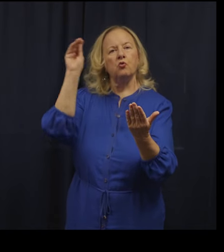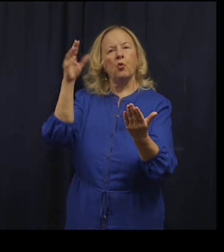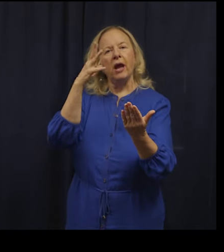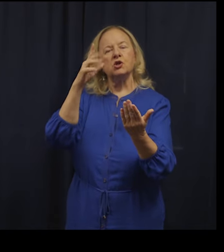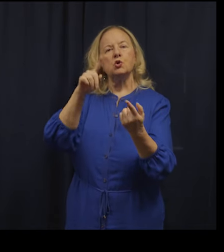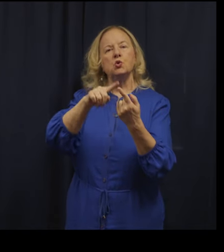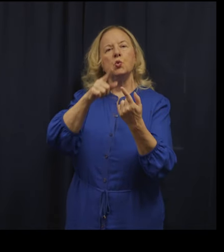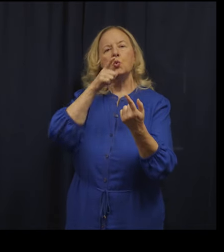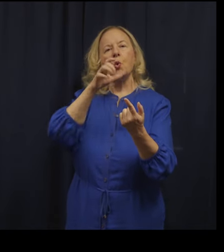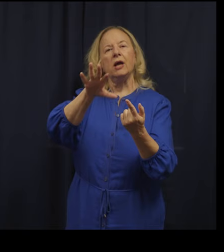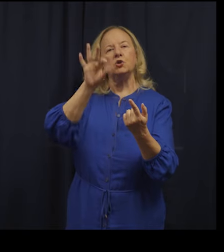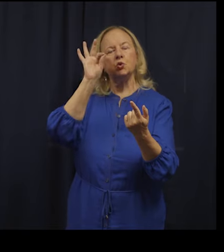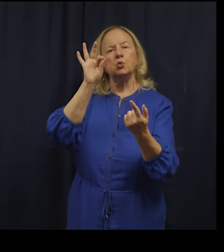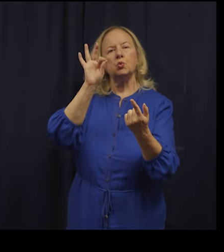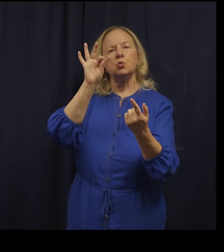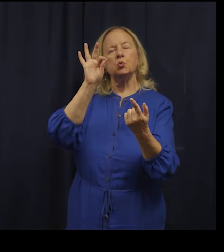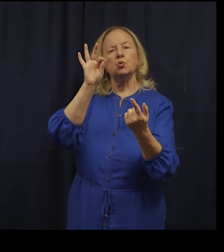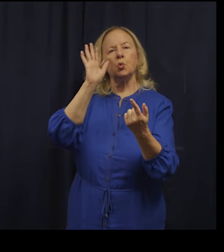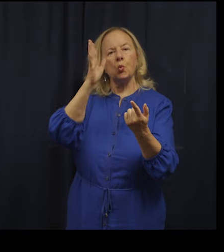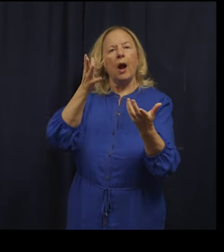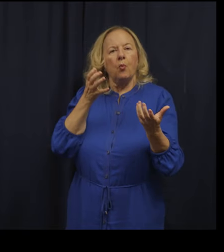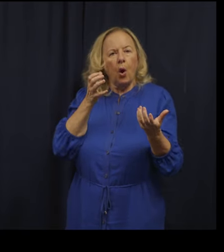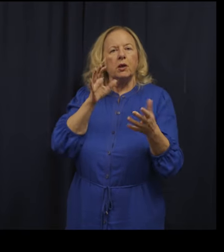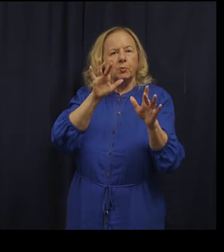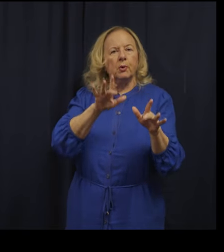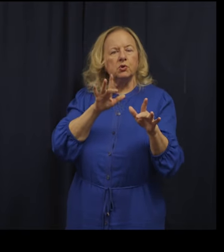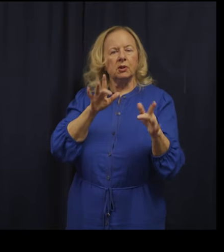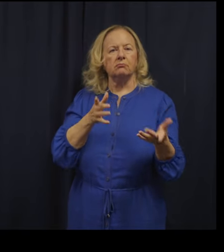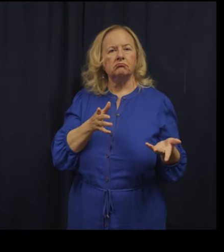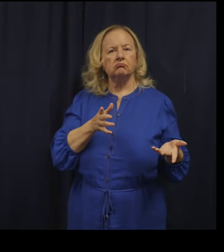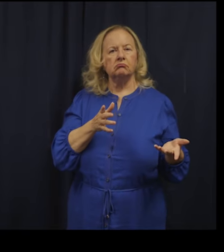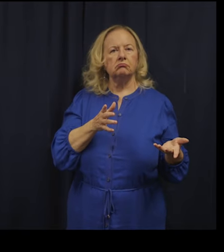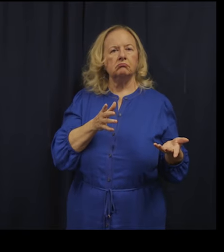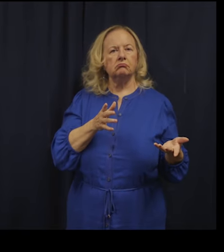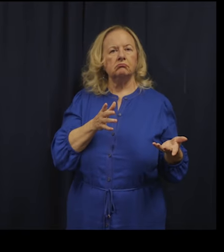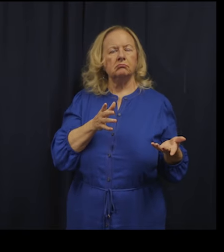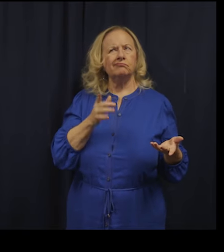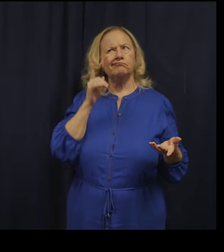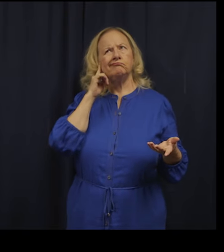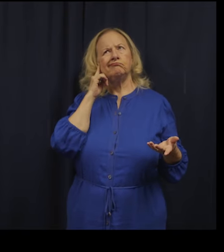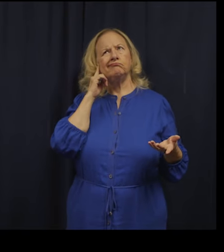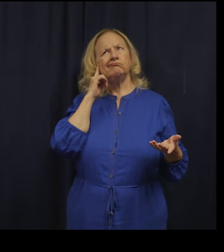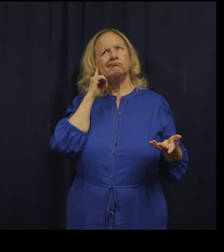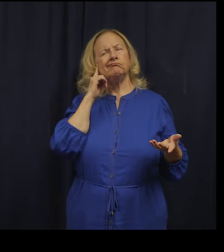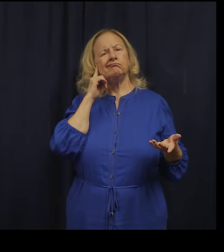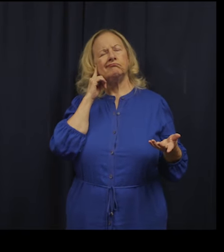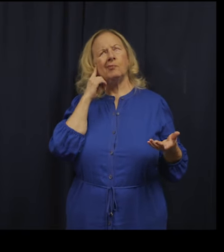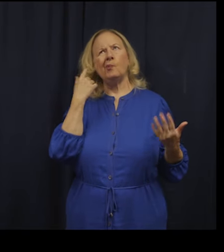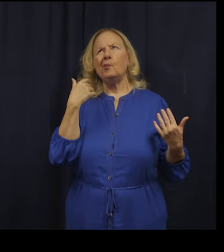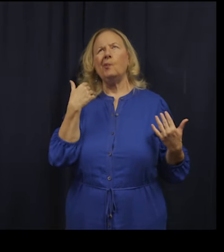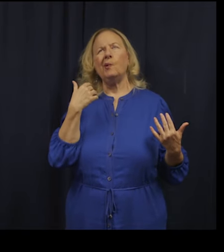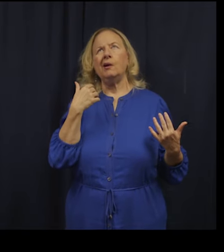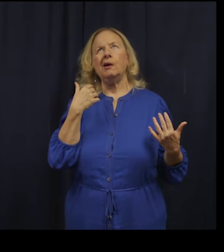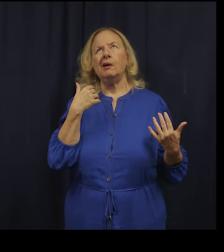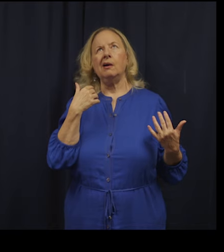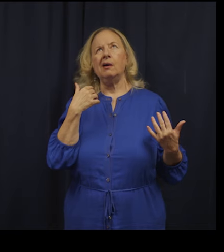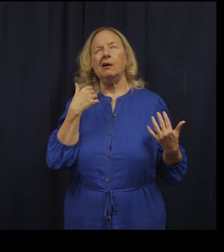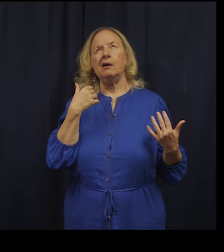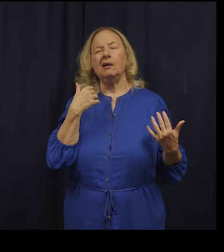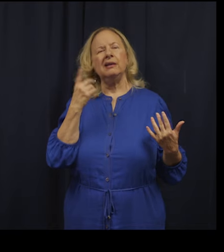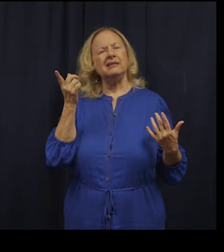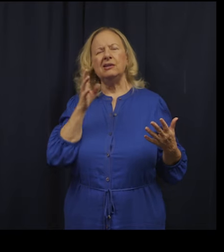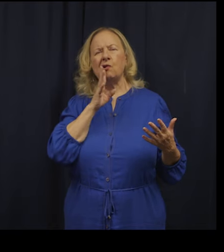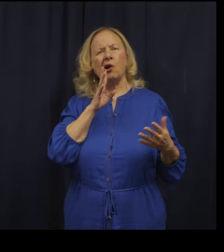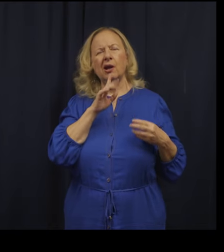I will be gracious, and I will show mercy on whom I will show mercy. Well, now we got to figure out what in the world is